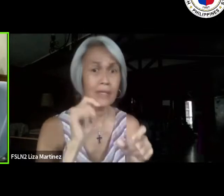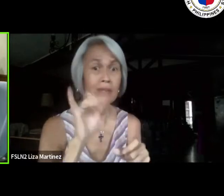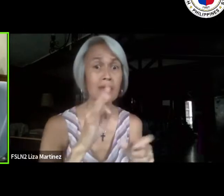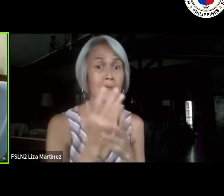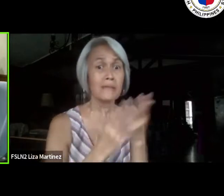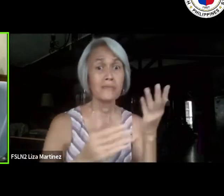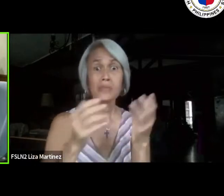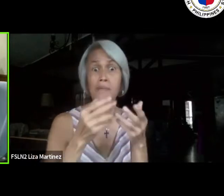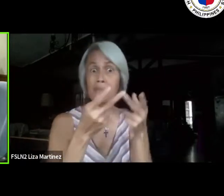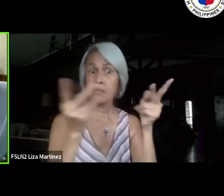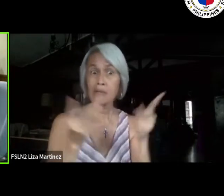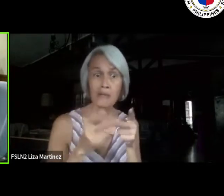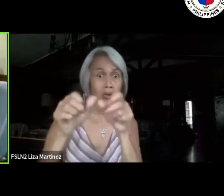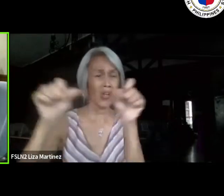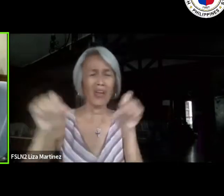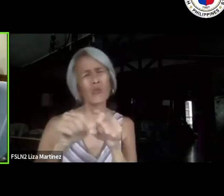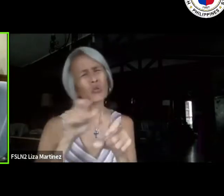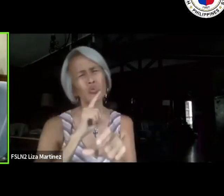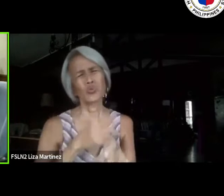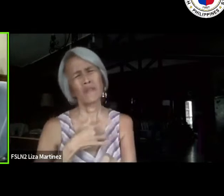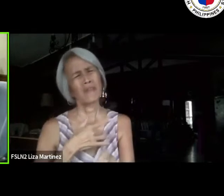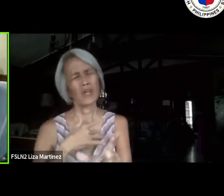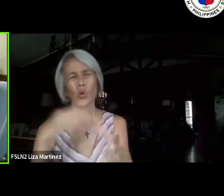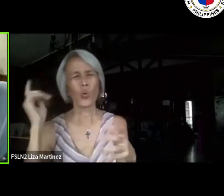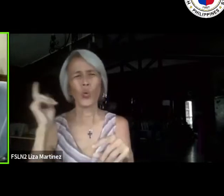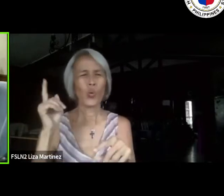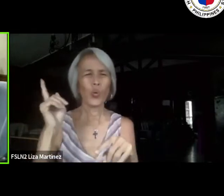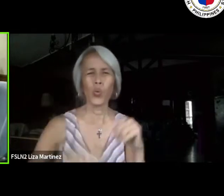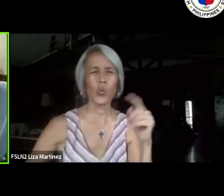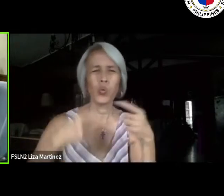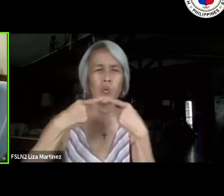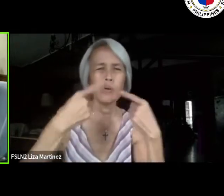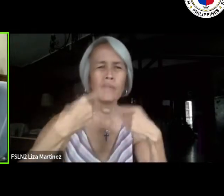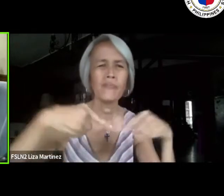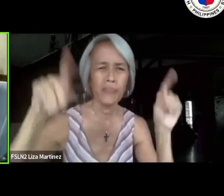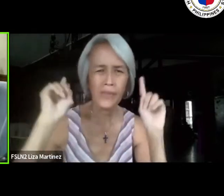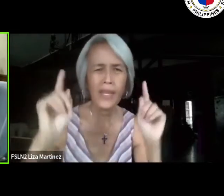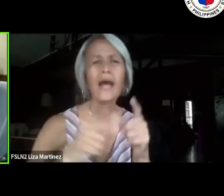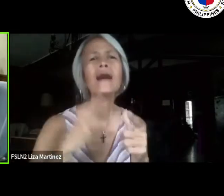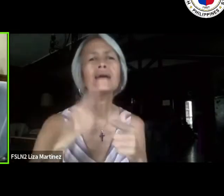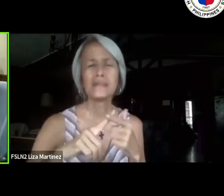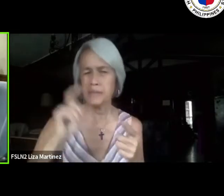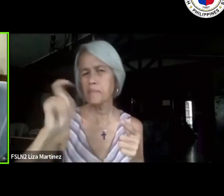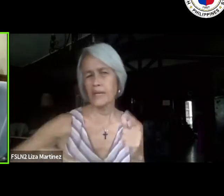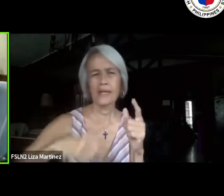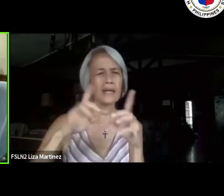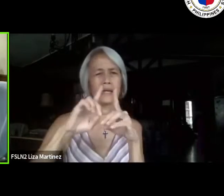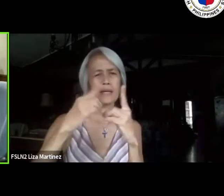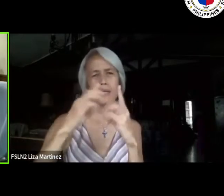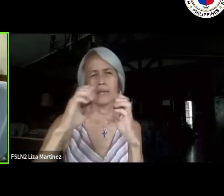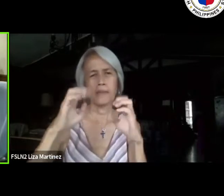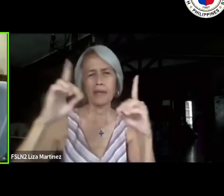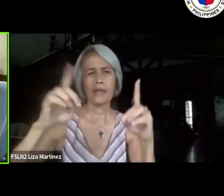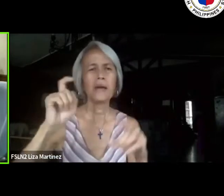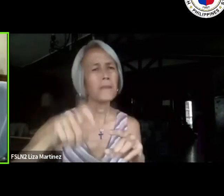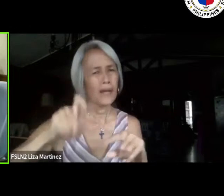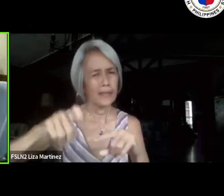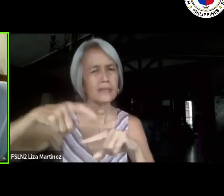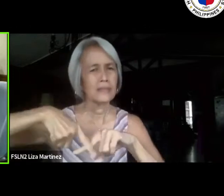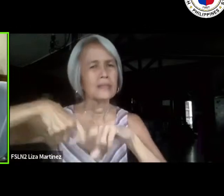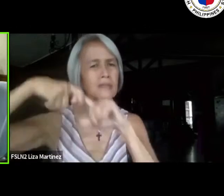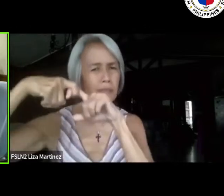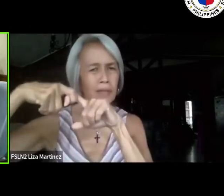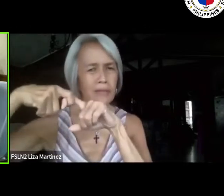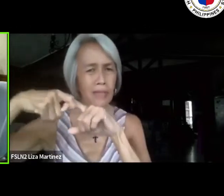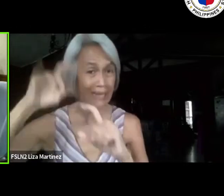ang DepEd to be able to make it relevant there and effective. Pero in the meantime, we should